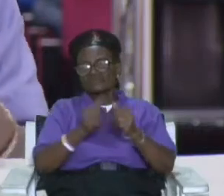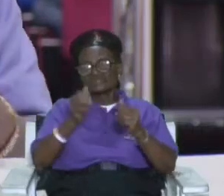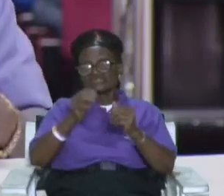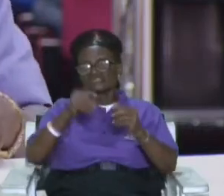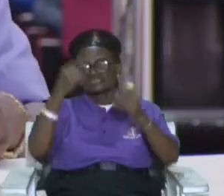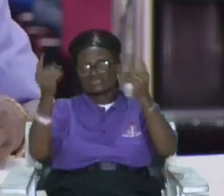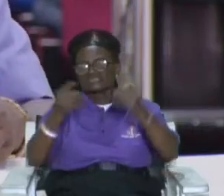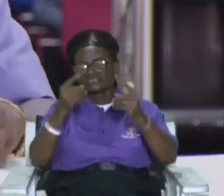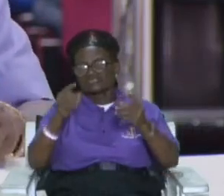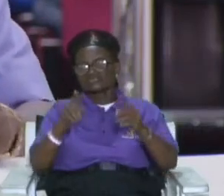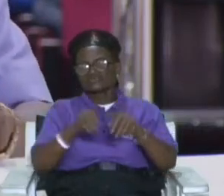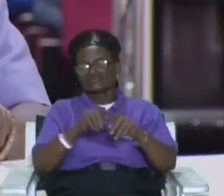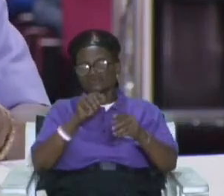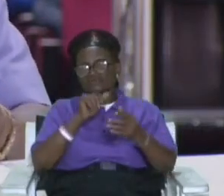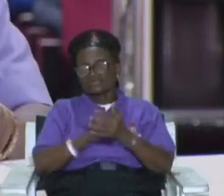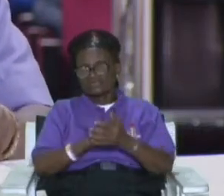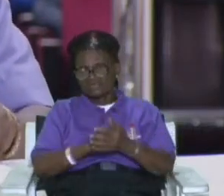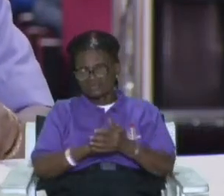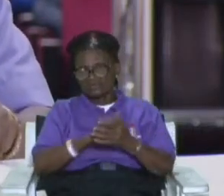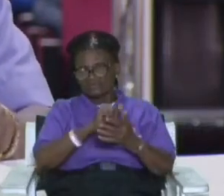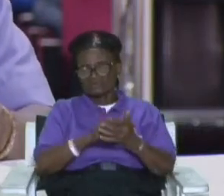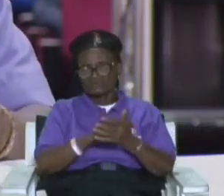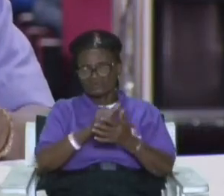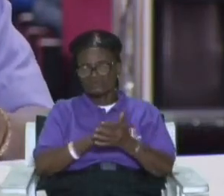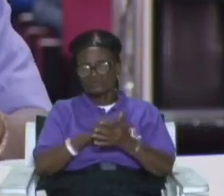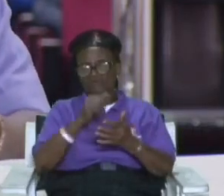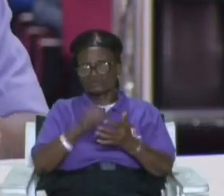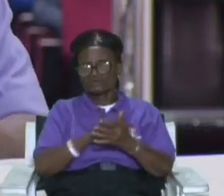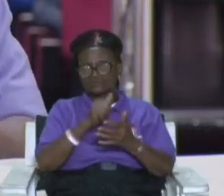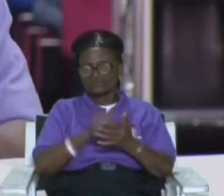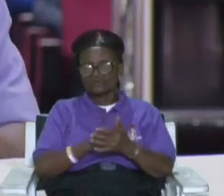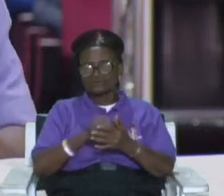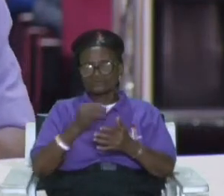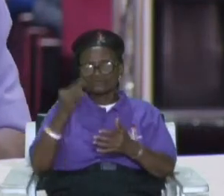the blood that can cleanse you from all sins is available.